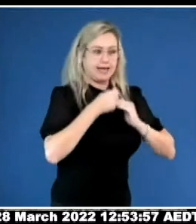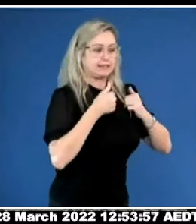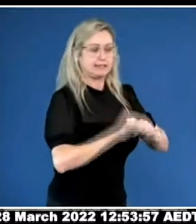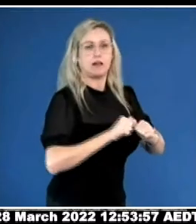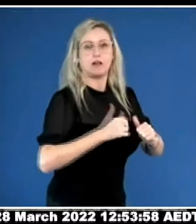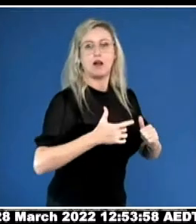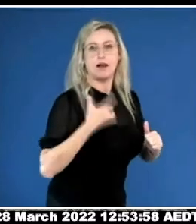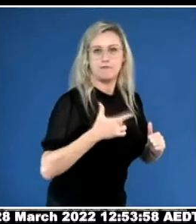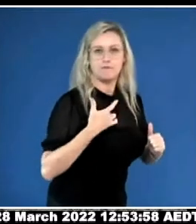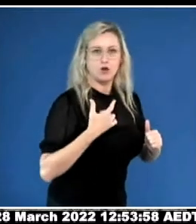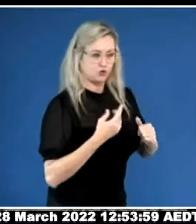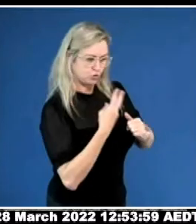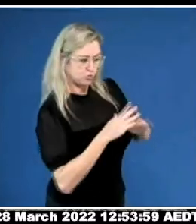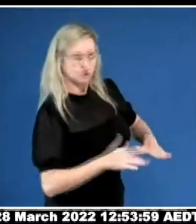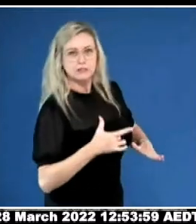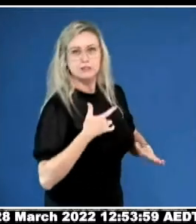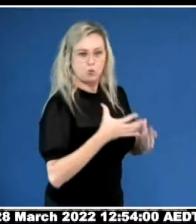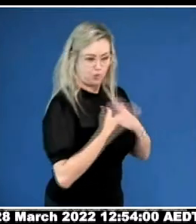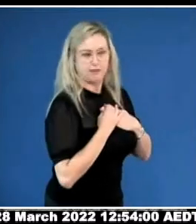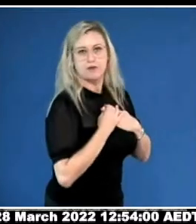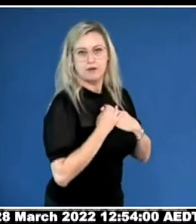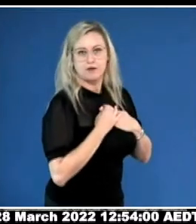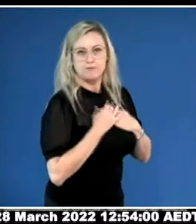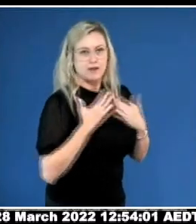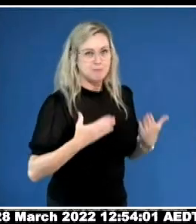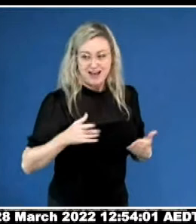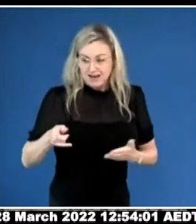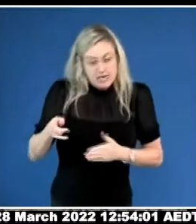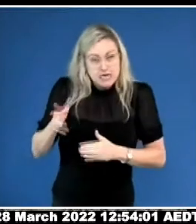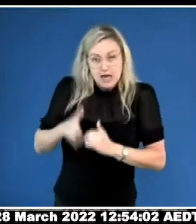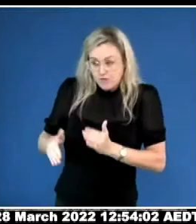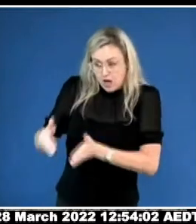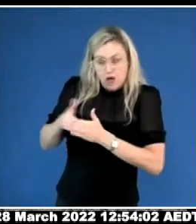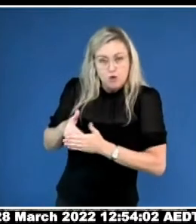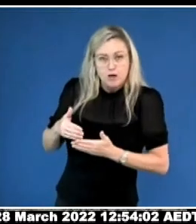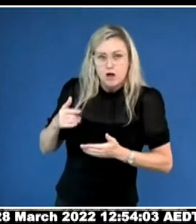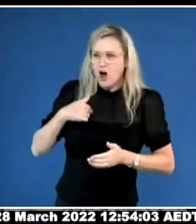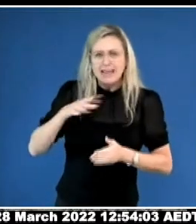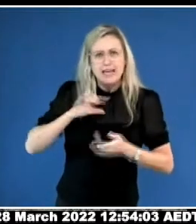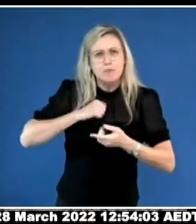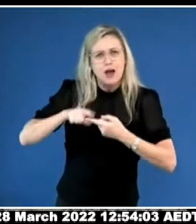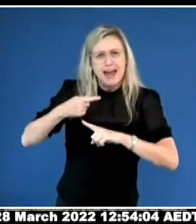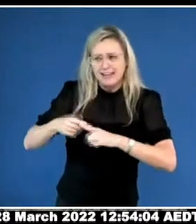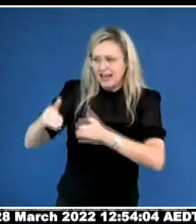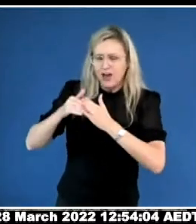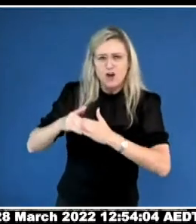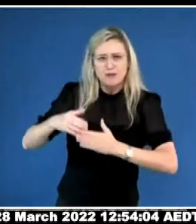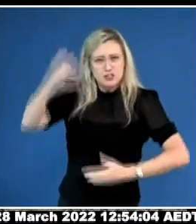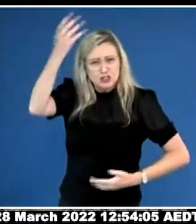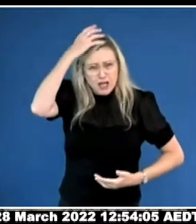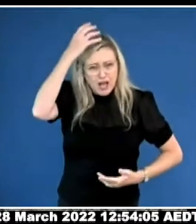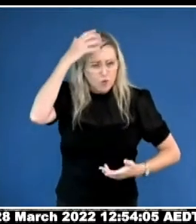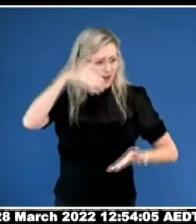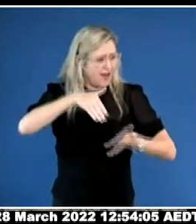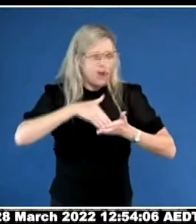other way to exist without his support. And I thought that I needed a carer like him to look after me. They took